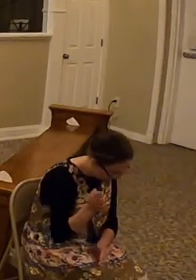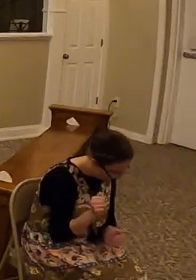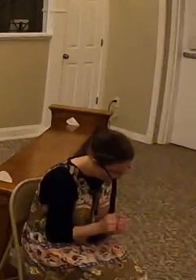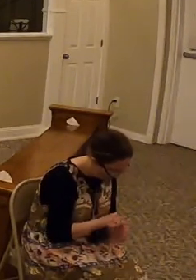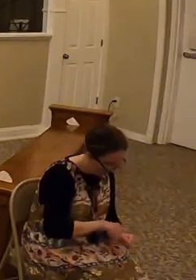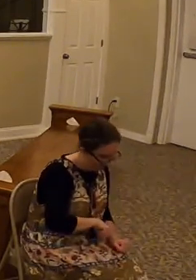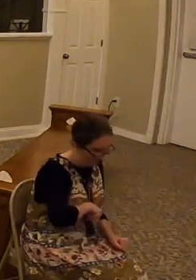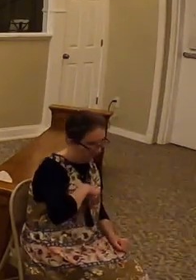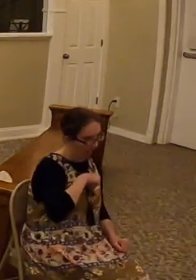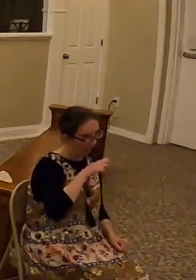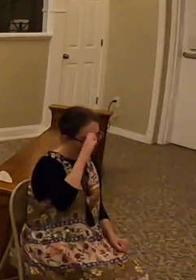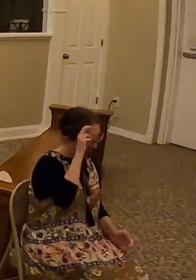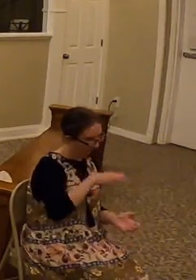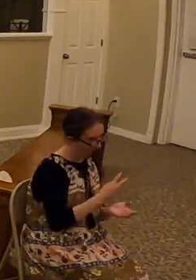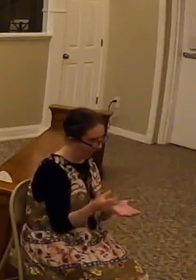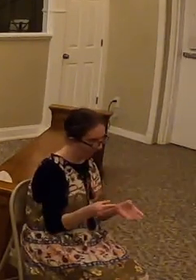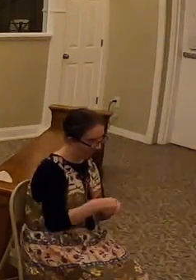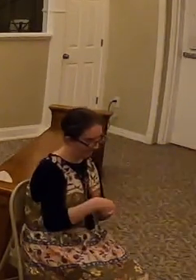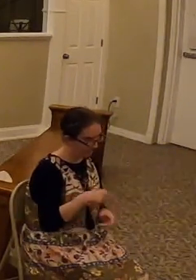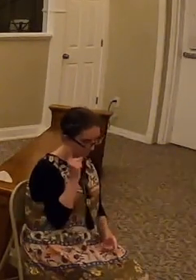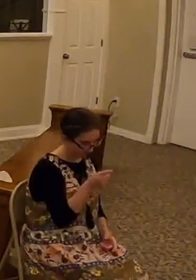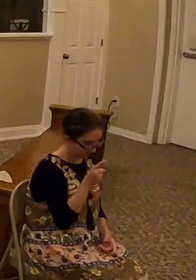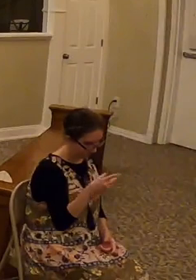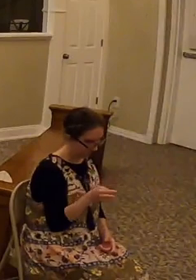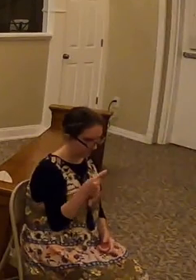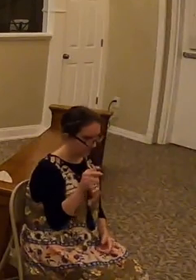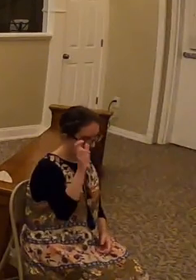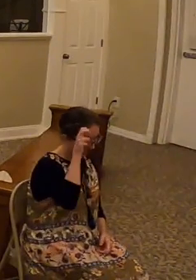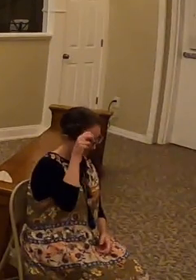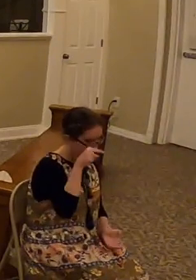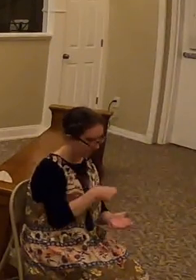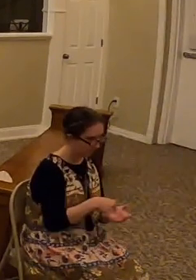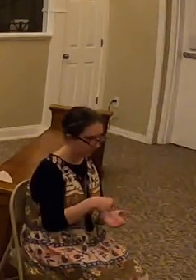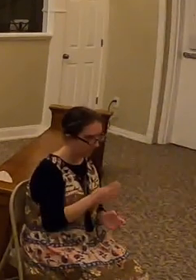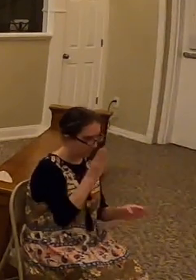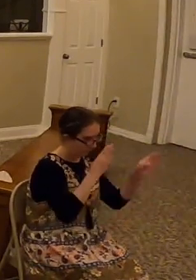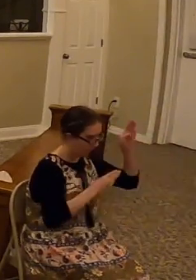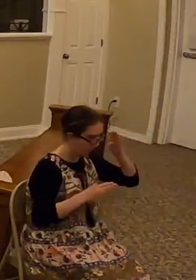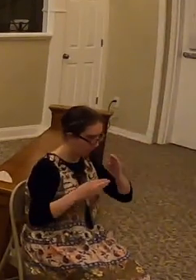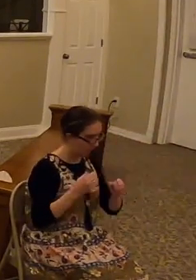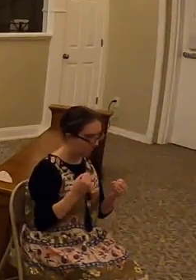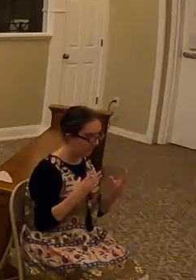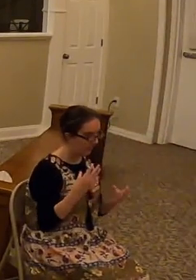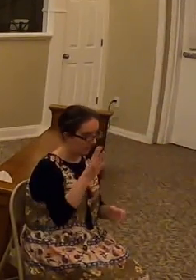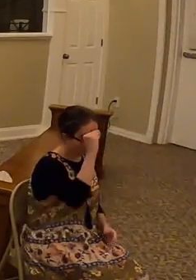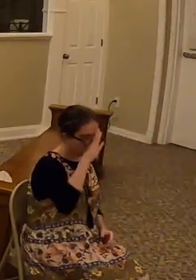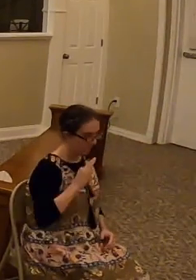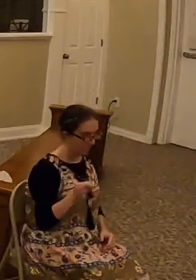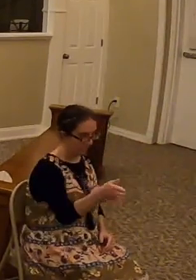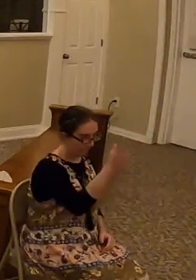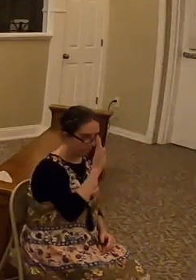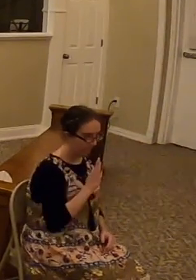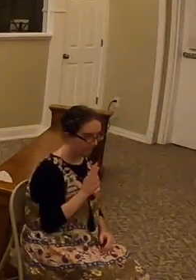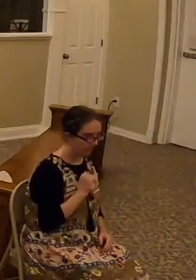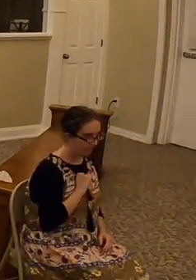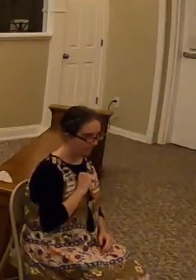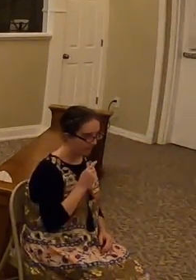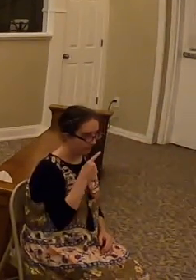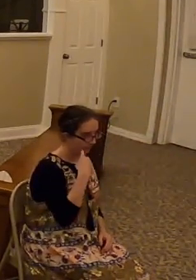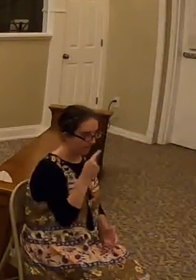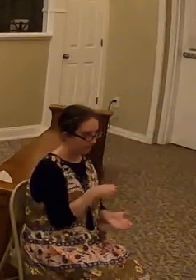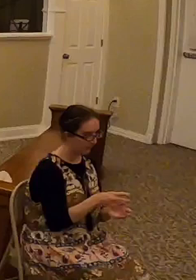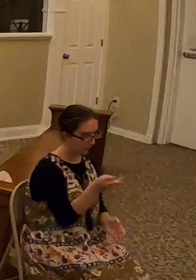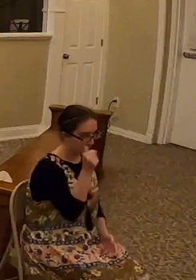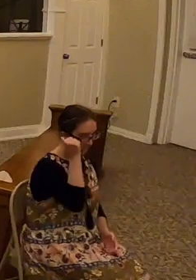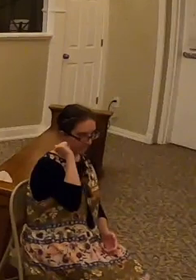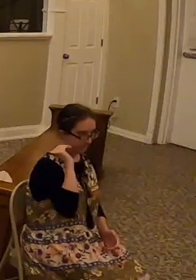with pride, he fall into the condemnation of the devil. This is the problem. A lot of men of God. Now, I mentioned this a